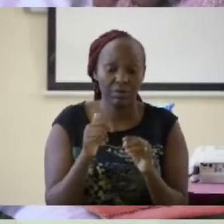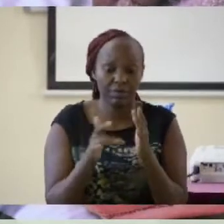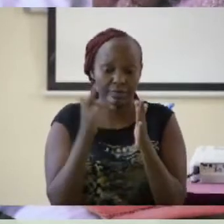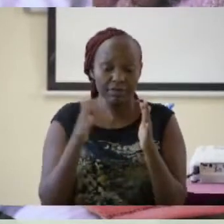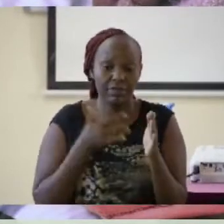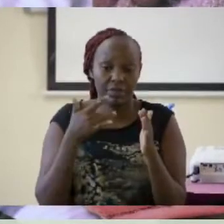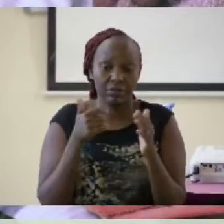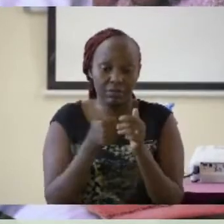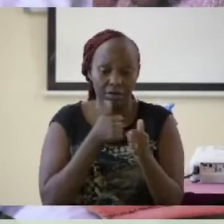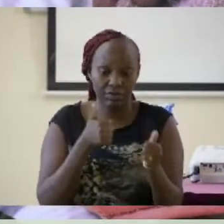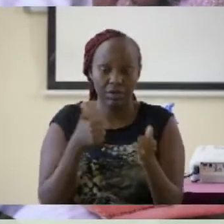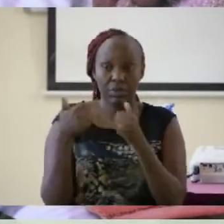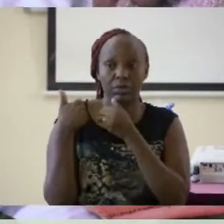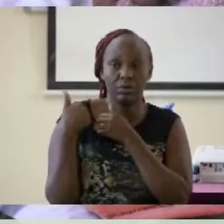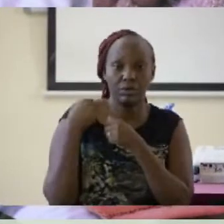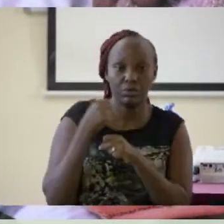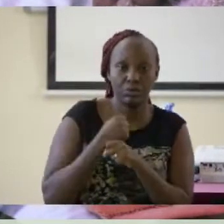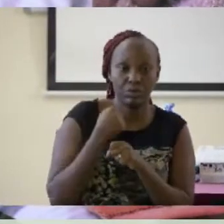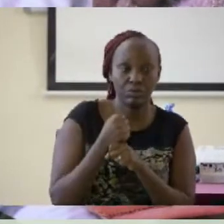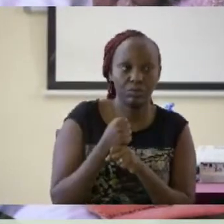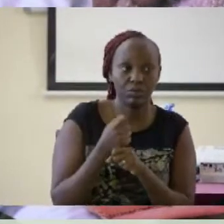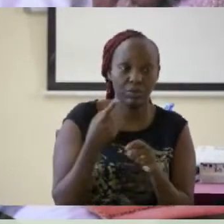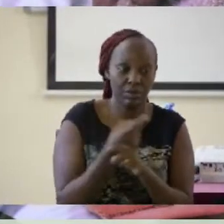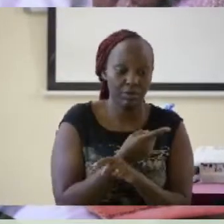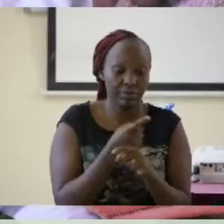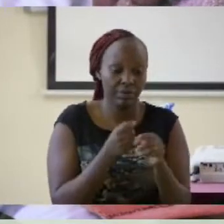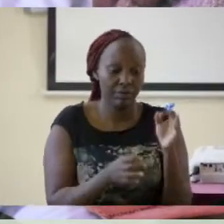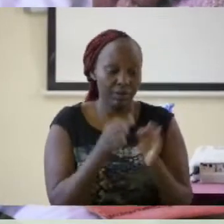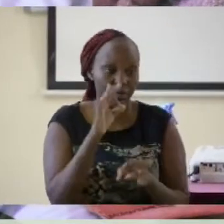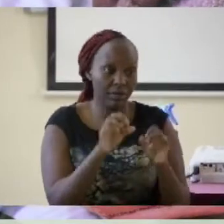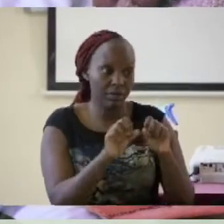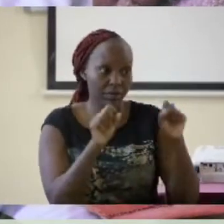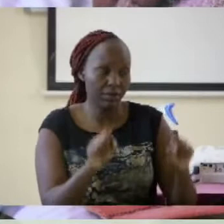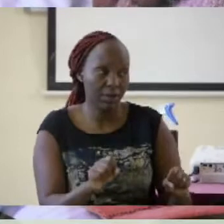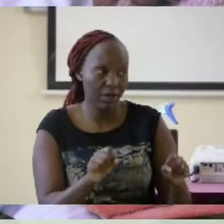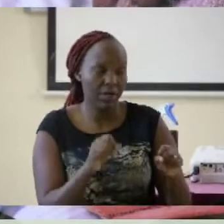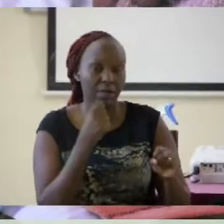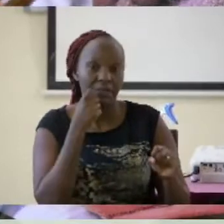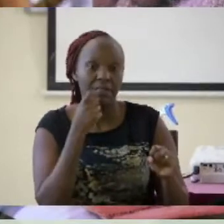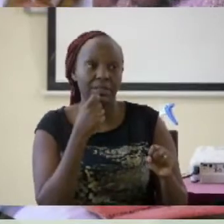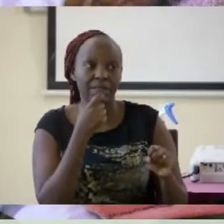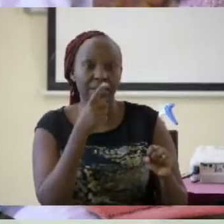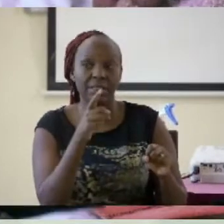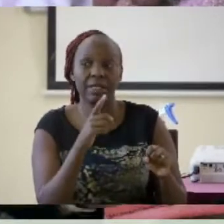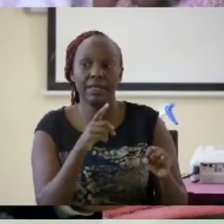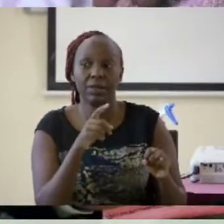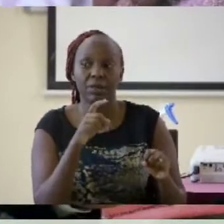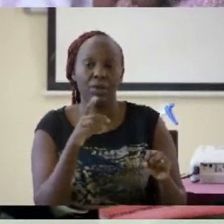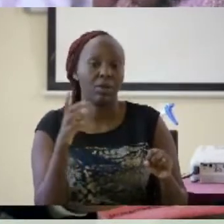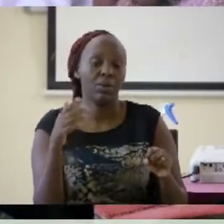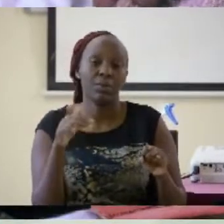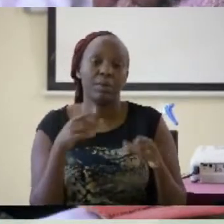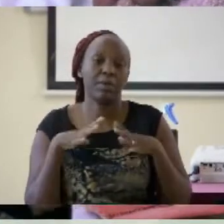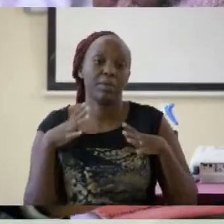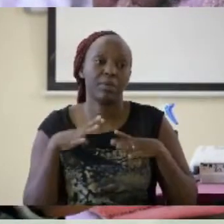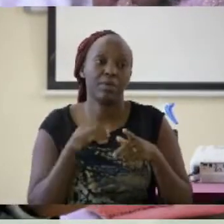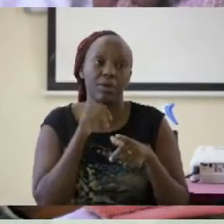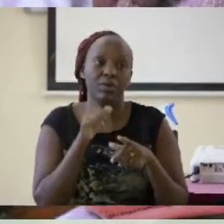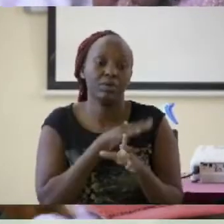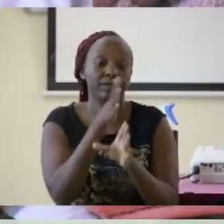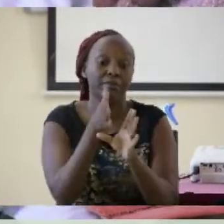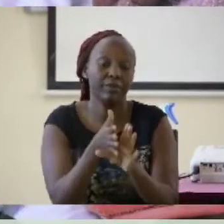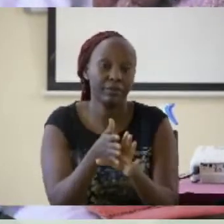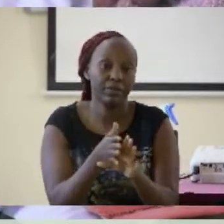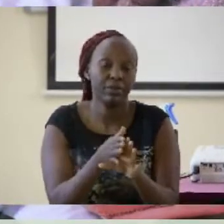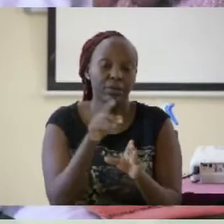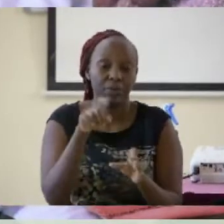duties to the alternative justice system and then just say, like, let us just be pedestrians and not interfere.